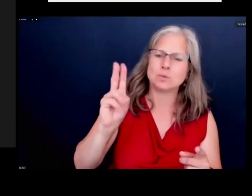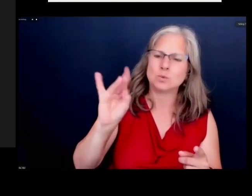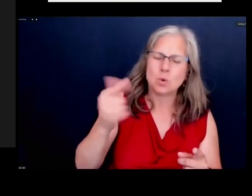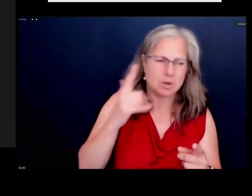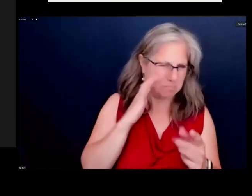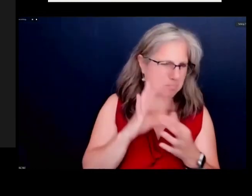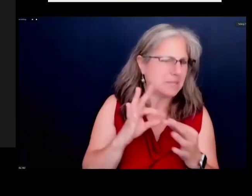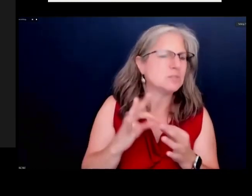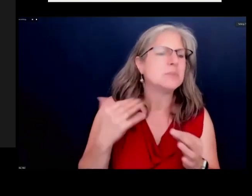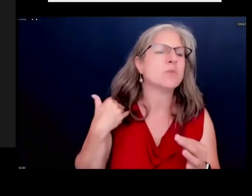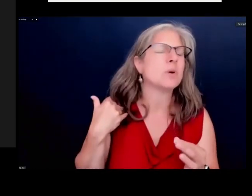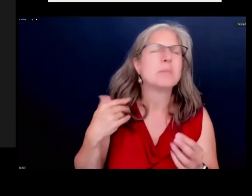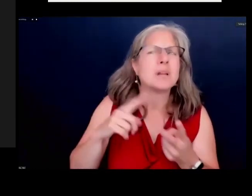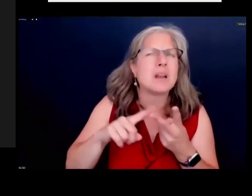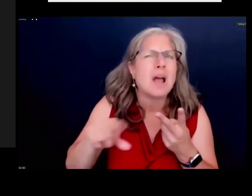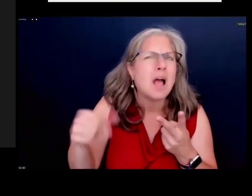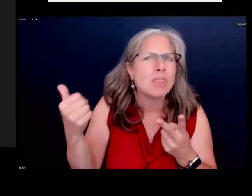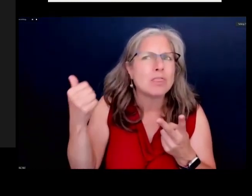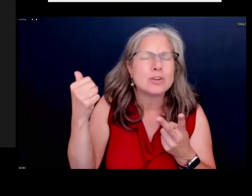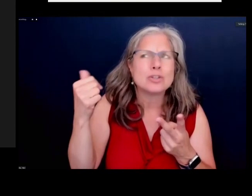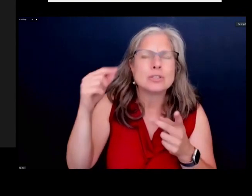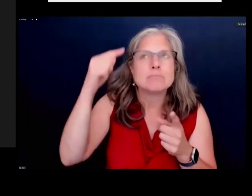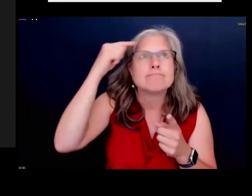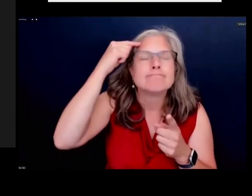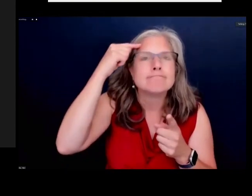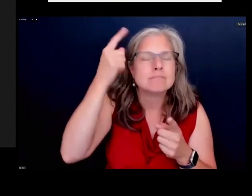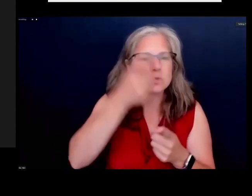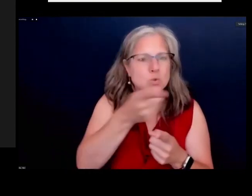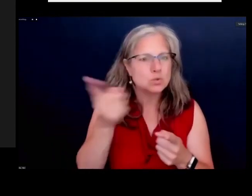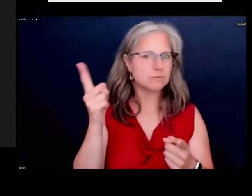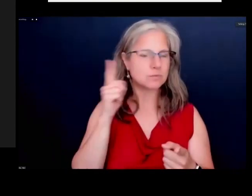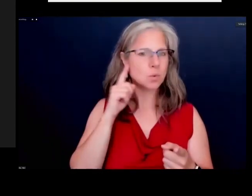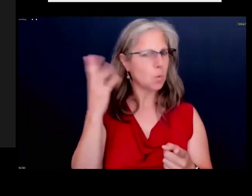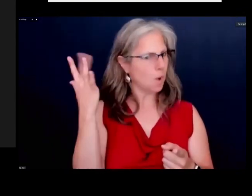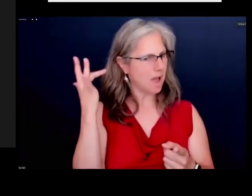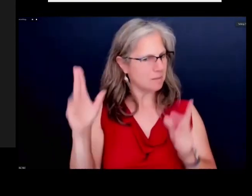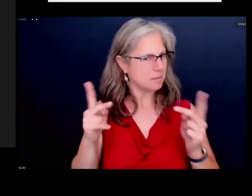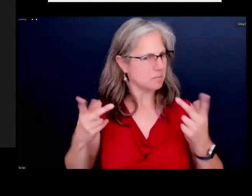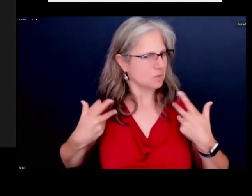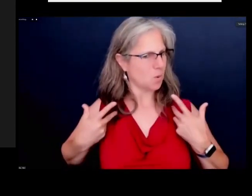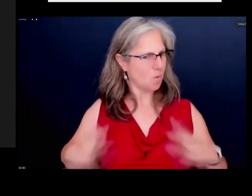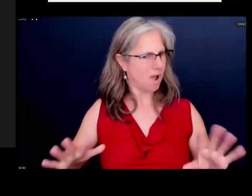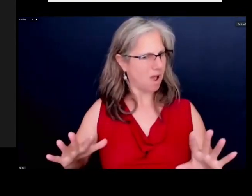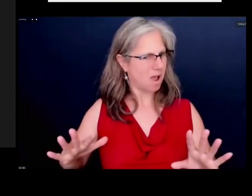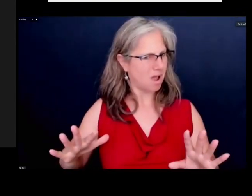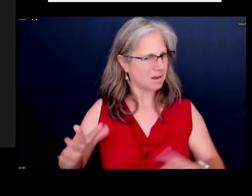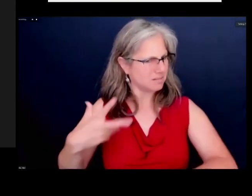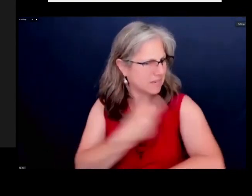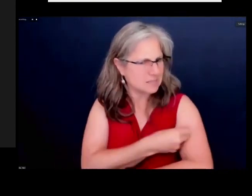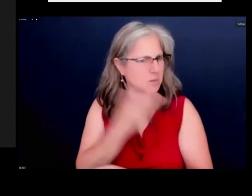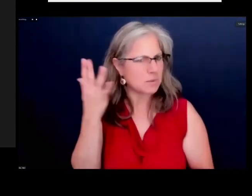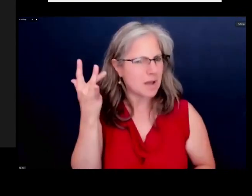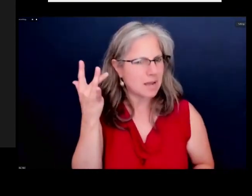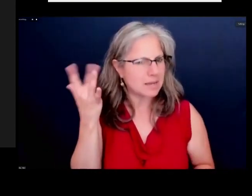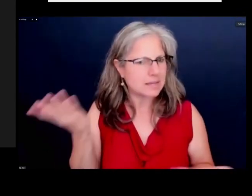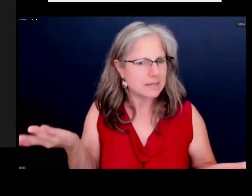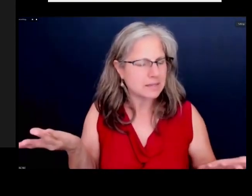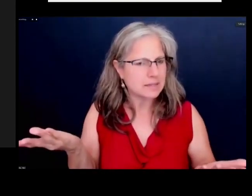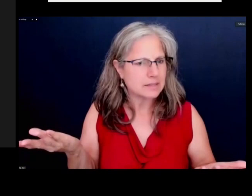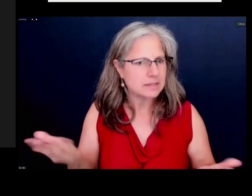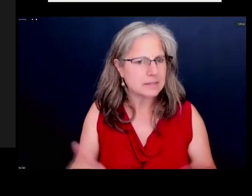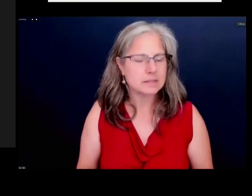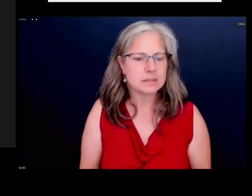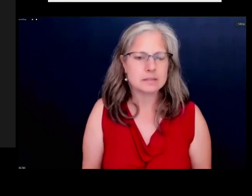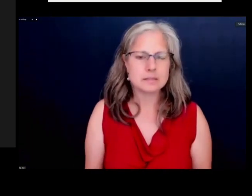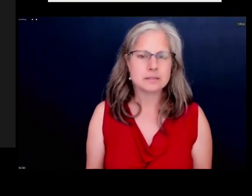but any other situations that you have heard from people that don't want to get vaccinated?